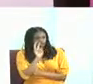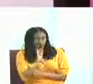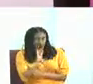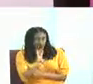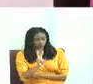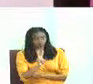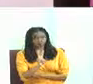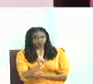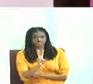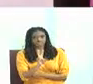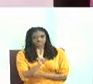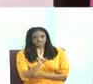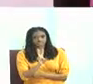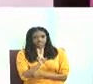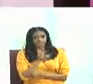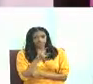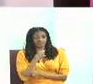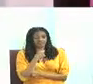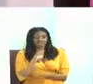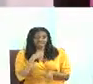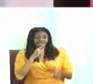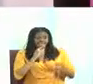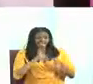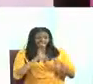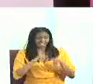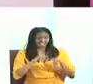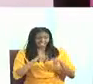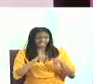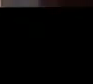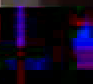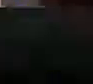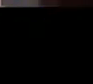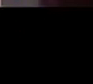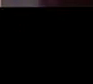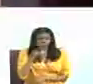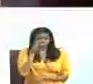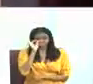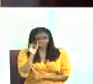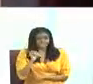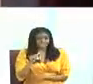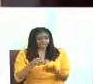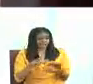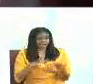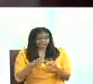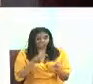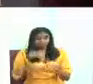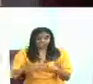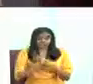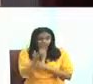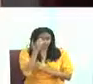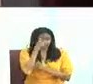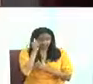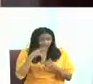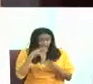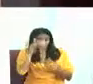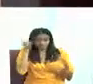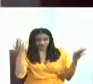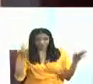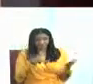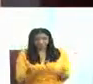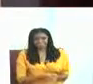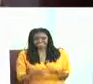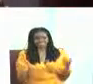And I can't tell you that I'll say the same thing now I said this morning, because I don't even know what I said half the time.